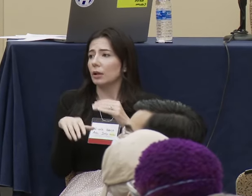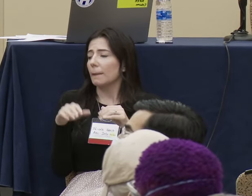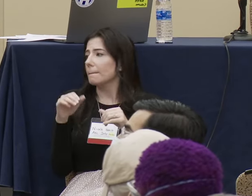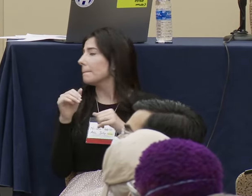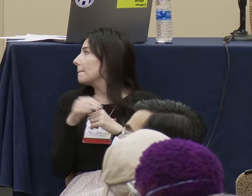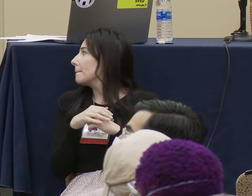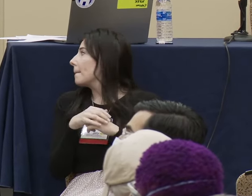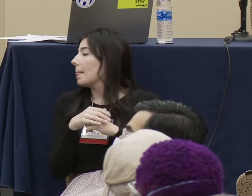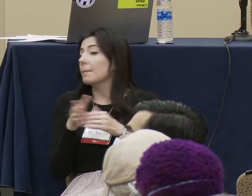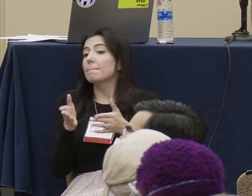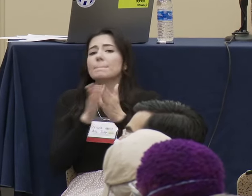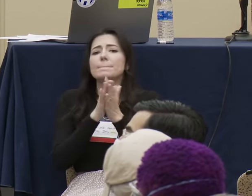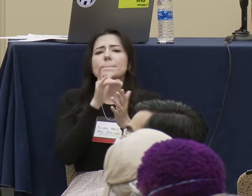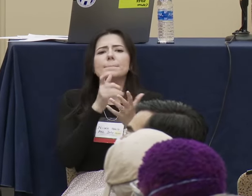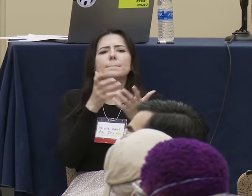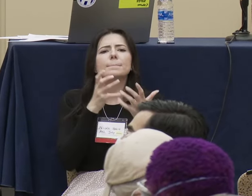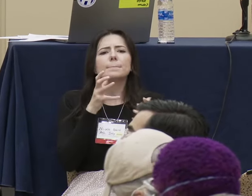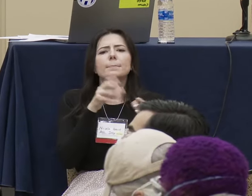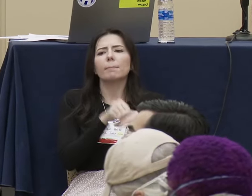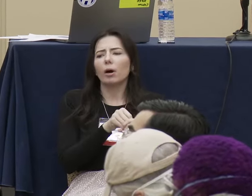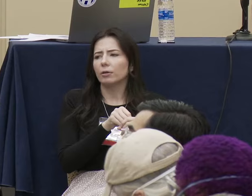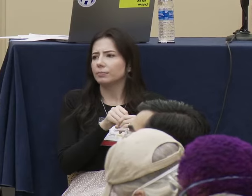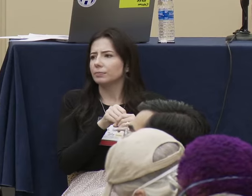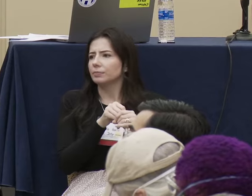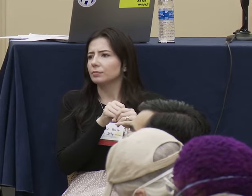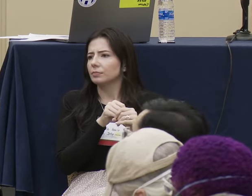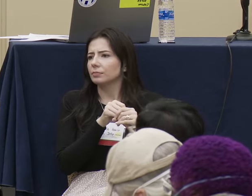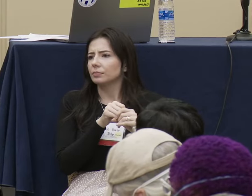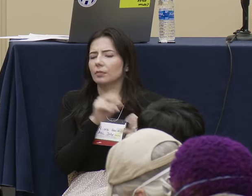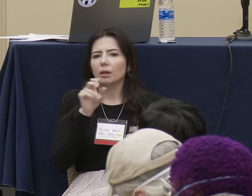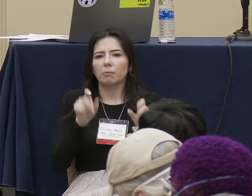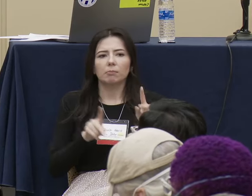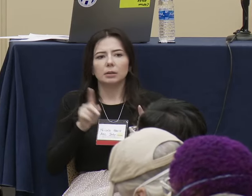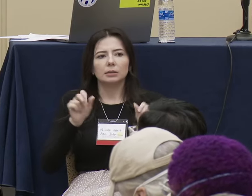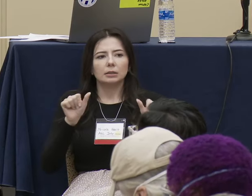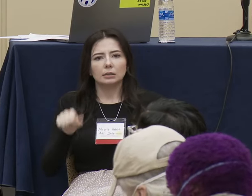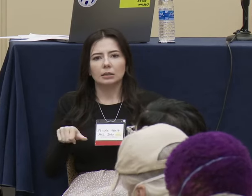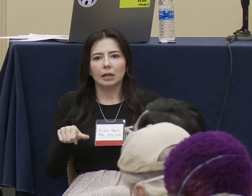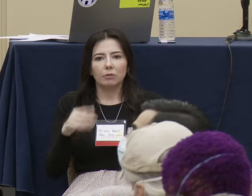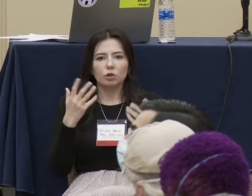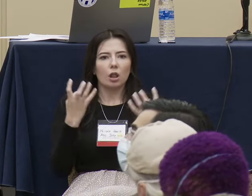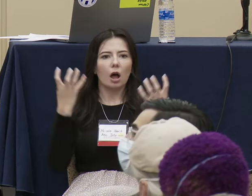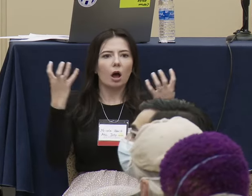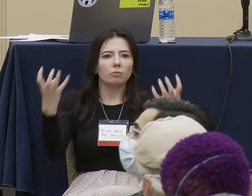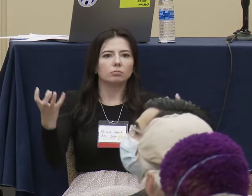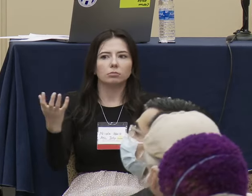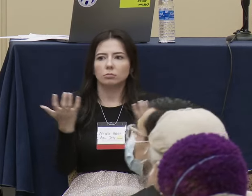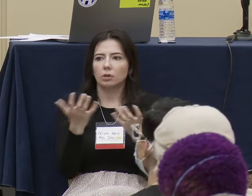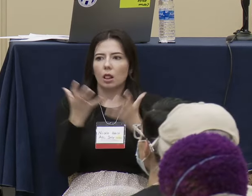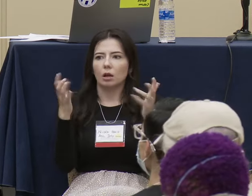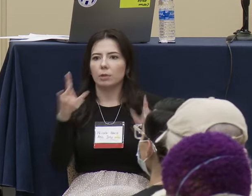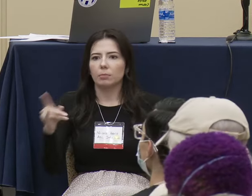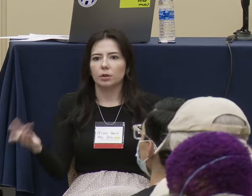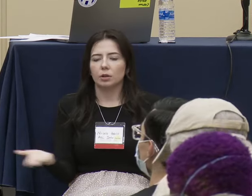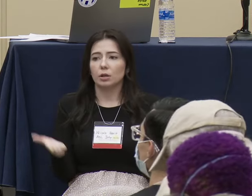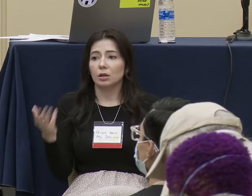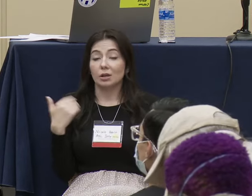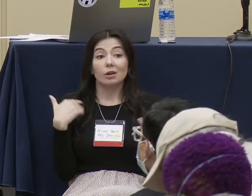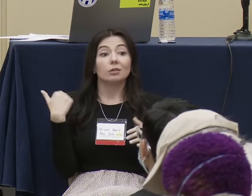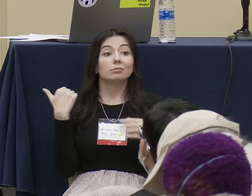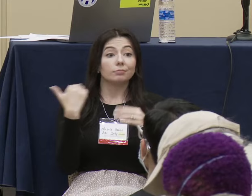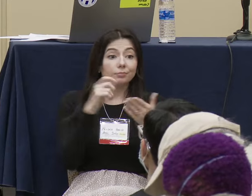for who wants to be a part. People can, I mean, there's a lot of you in the room. Put your emails, get